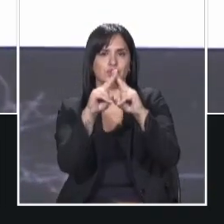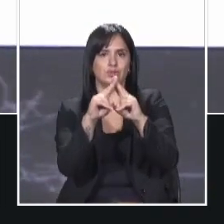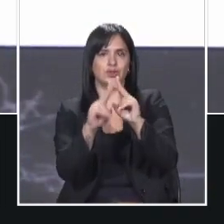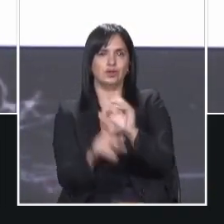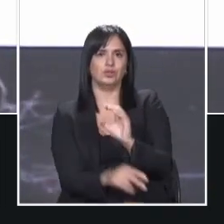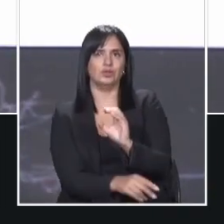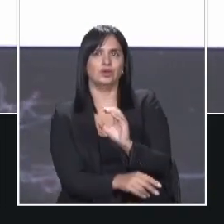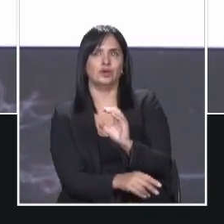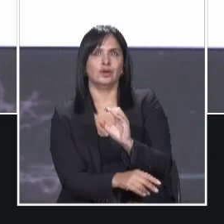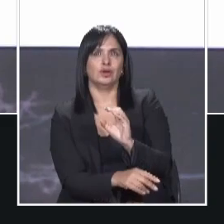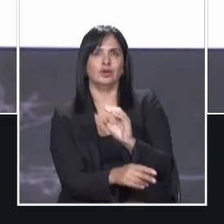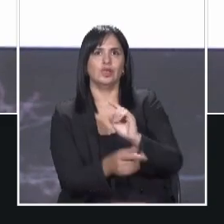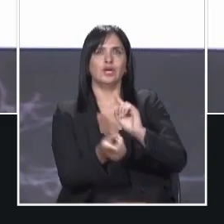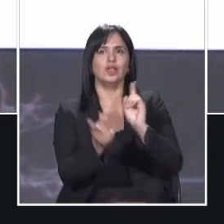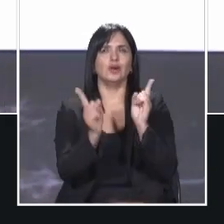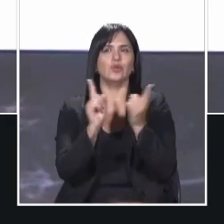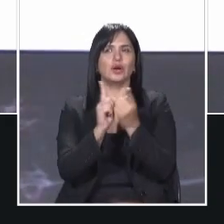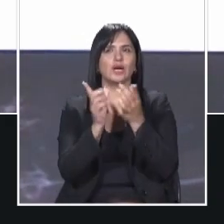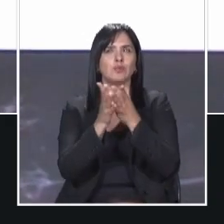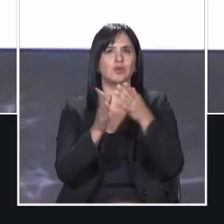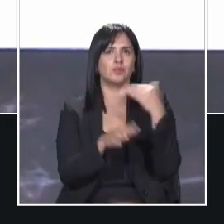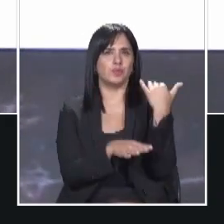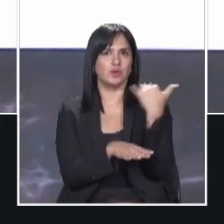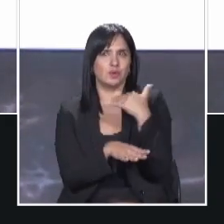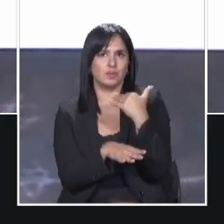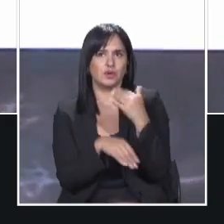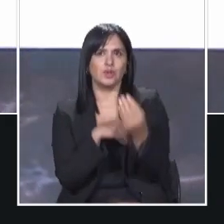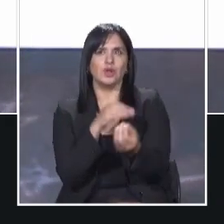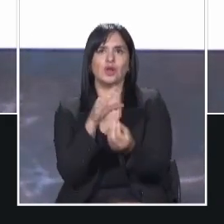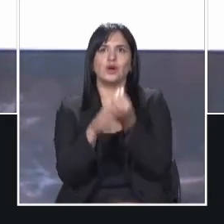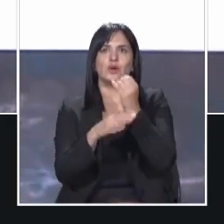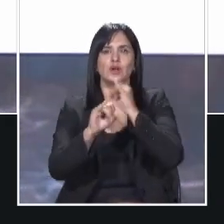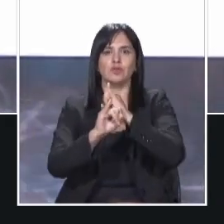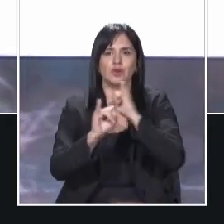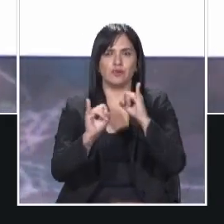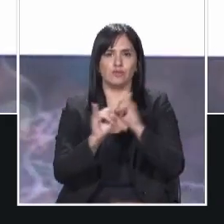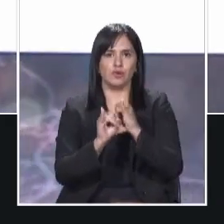We're building a new kind of chip, a wetware, if you will.